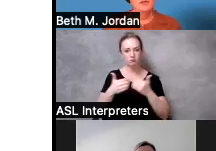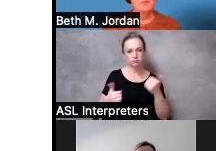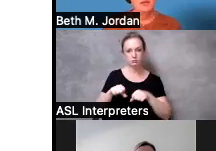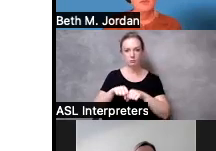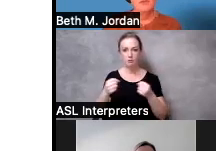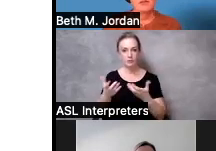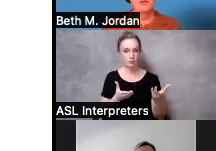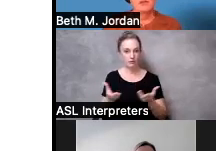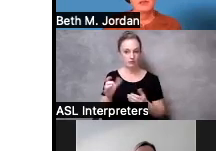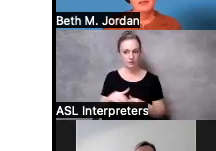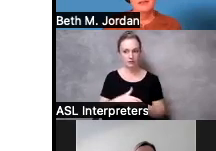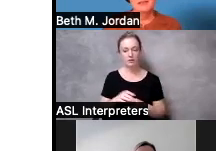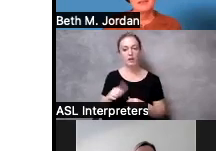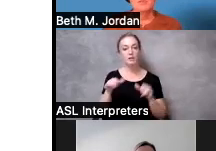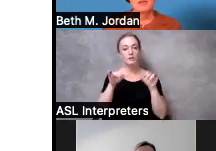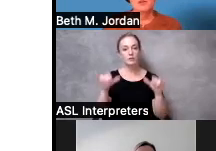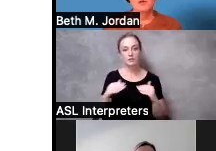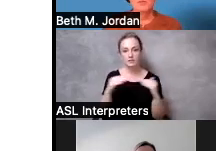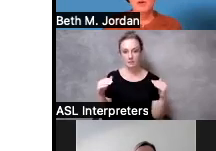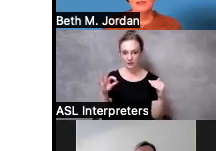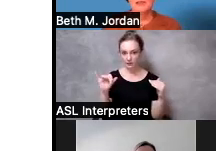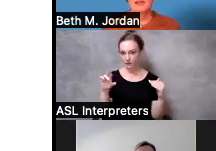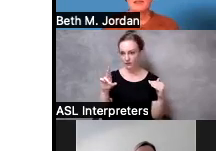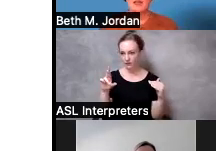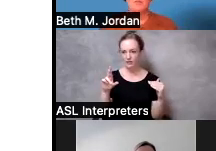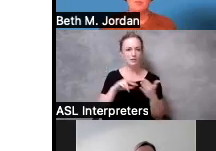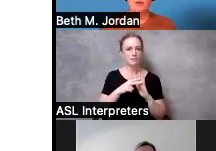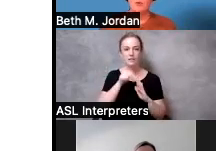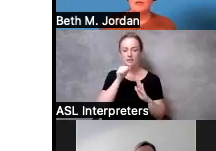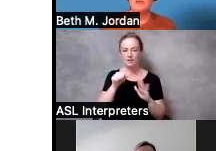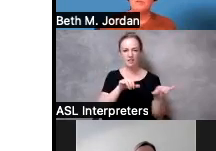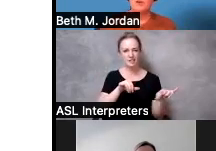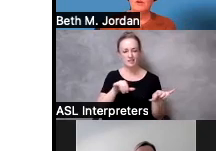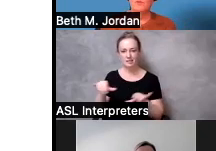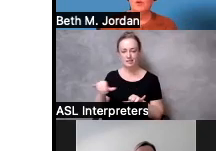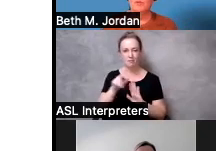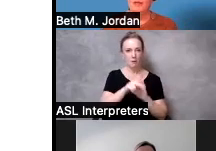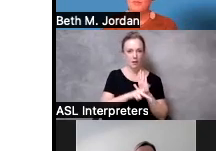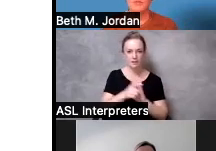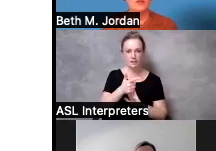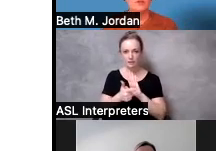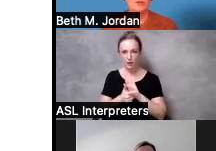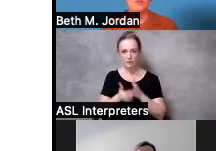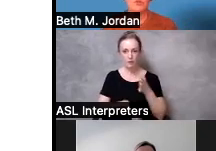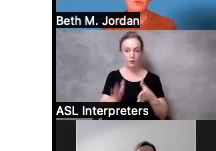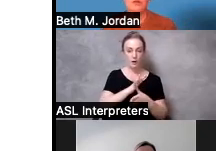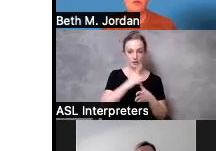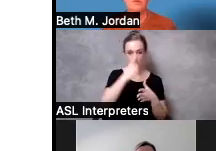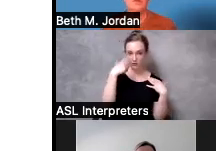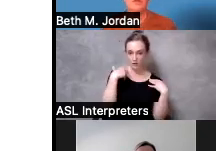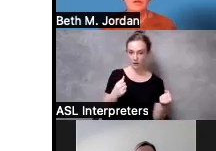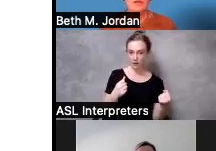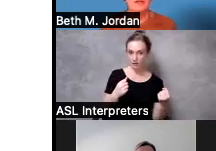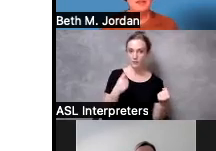Another system level factor is an inconsistent political and policy landscape that prioritizes mental health and well-being, particularly for children and